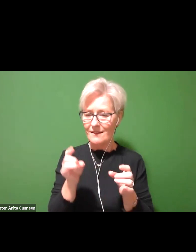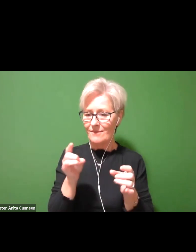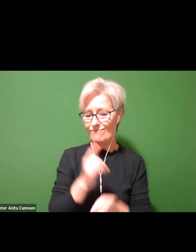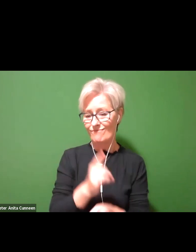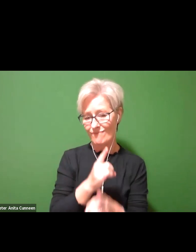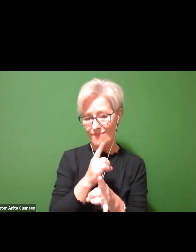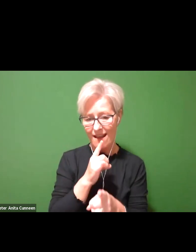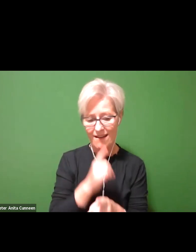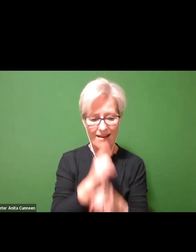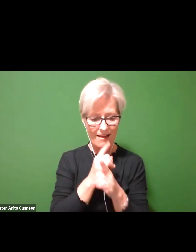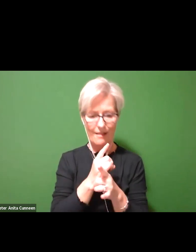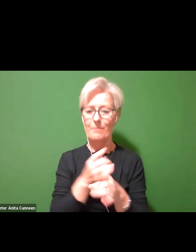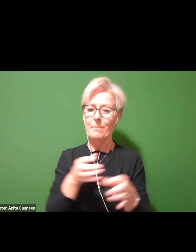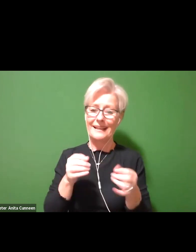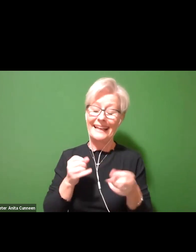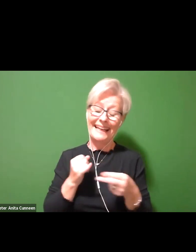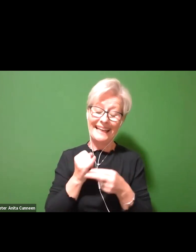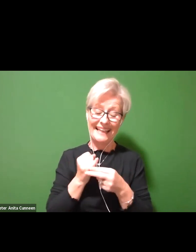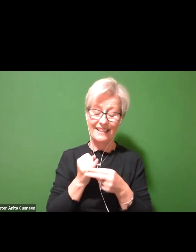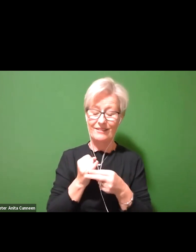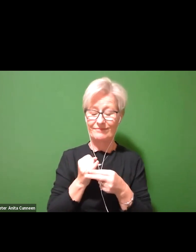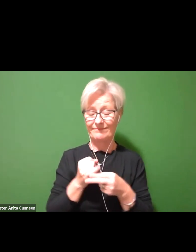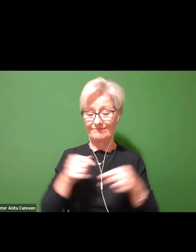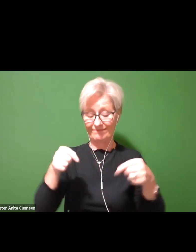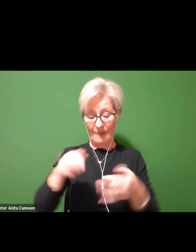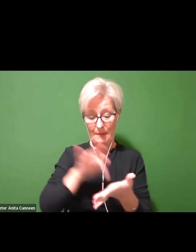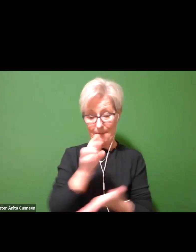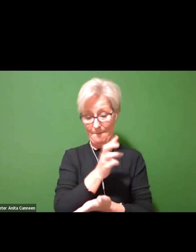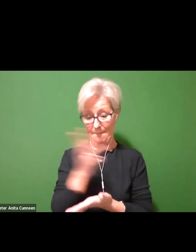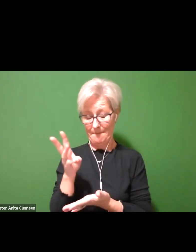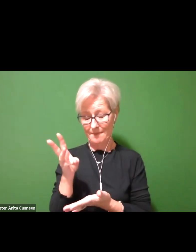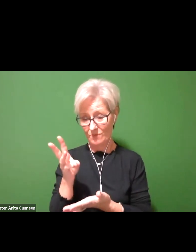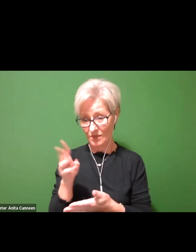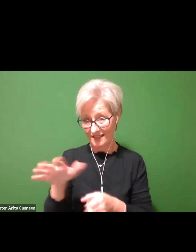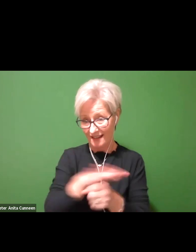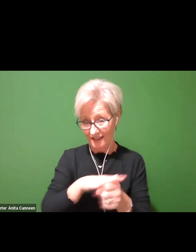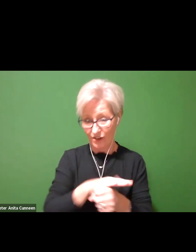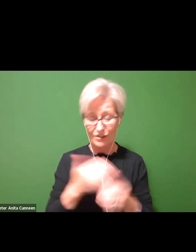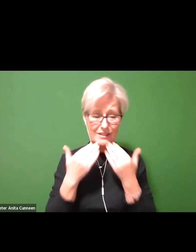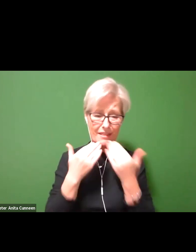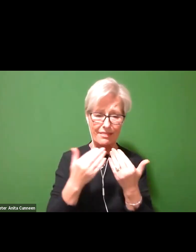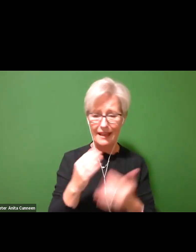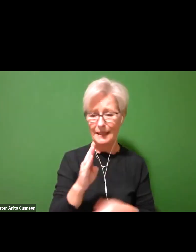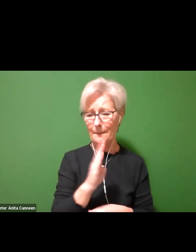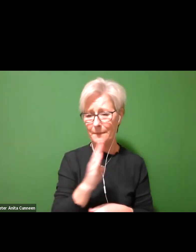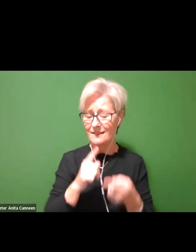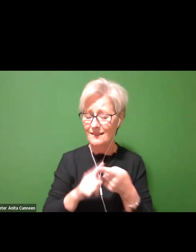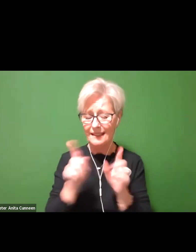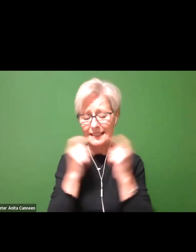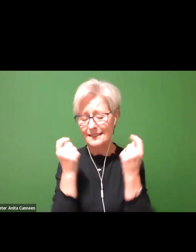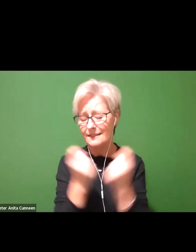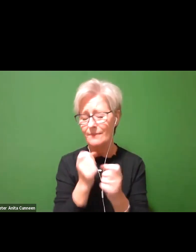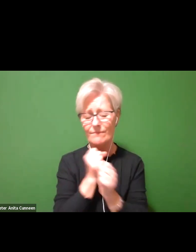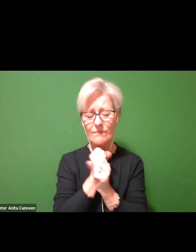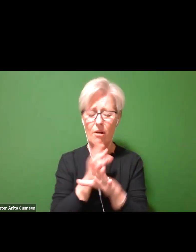Midwest. So I'd like to take this opportunity to thank Padilla Collins and her team in health and well-being for all the work they've put in